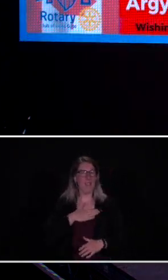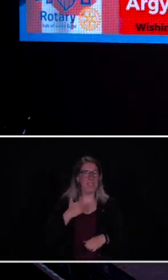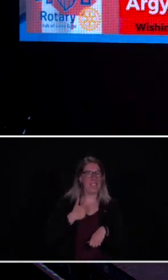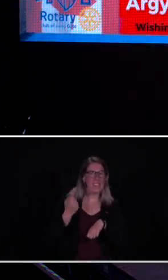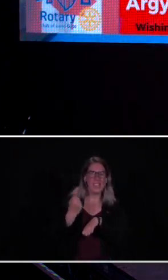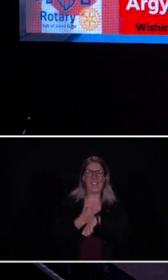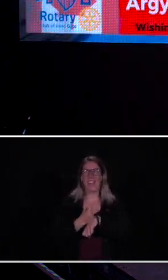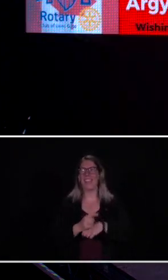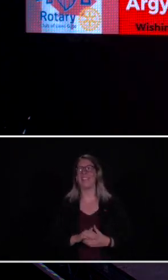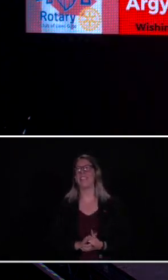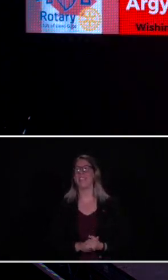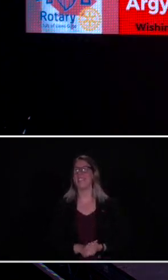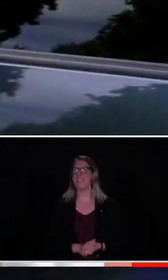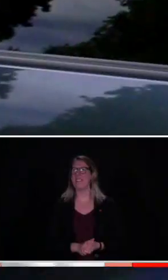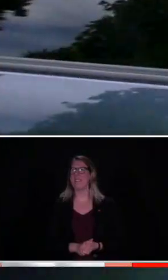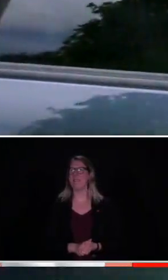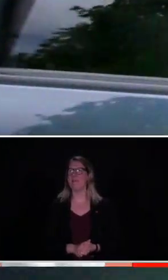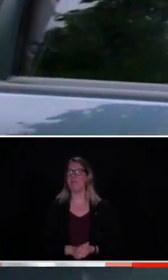Happy Canada Day.